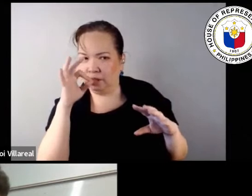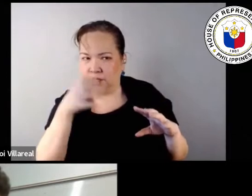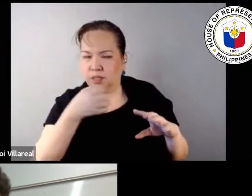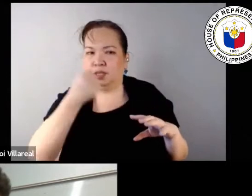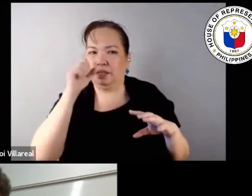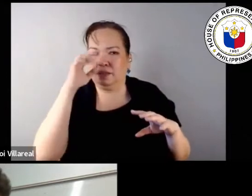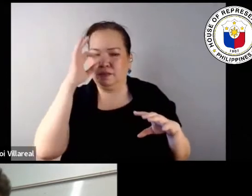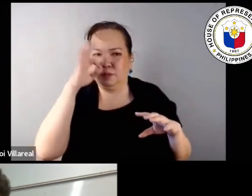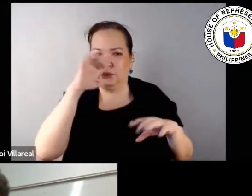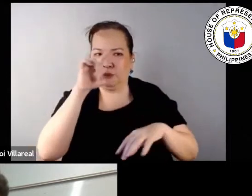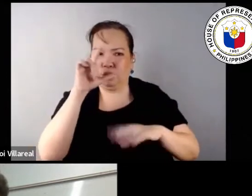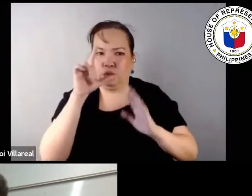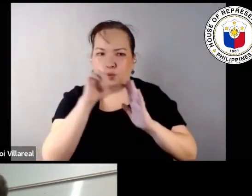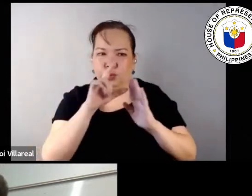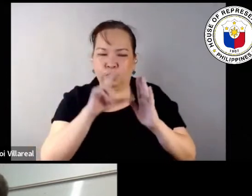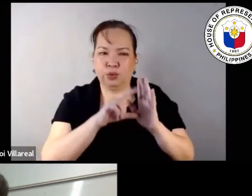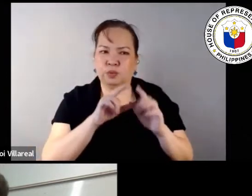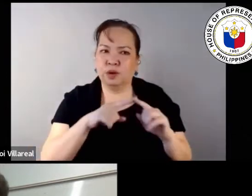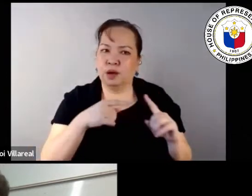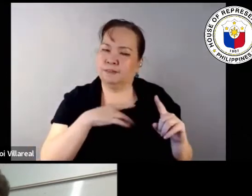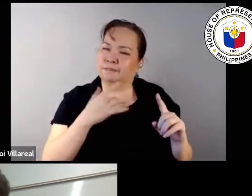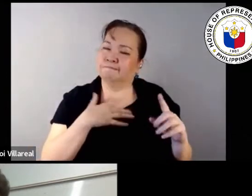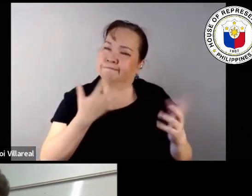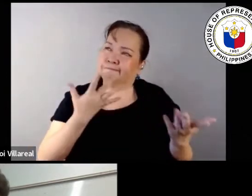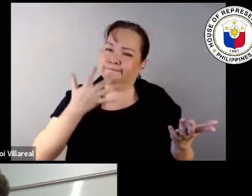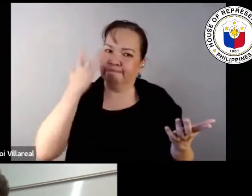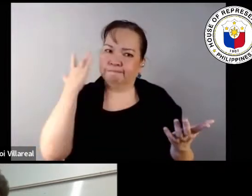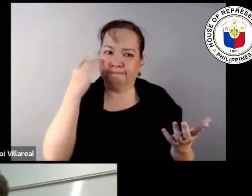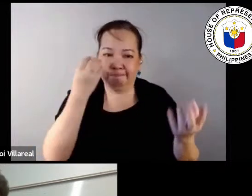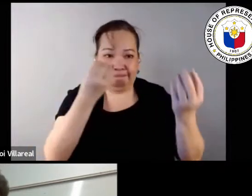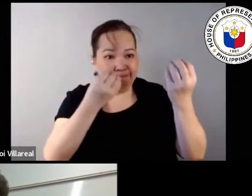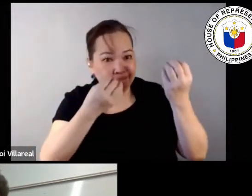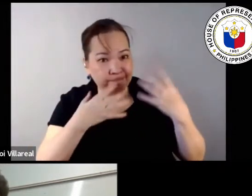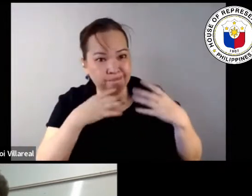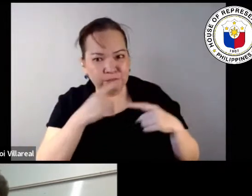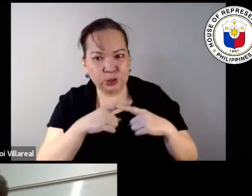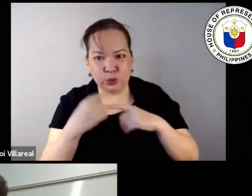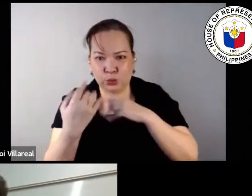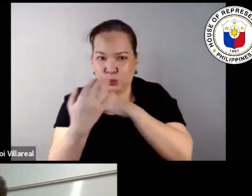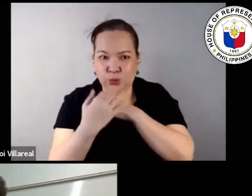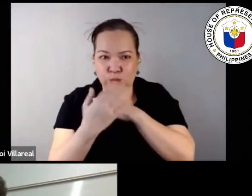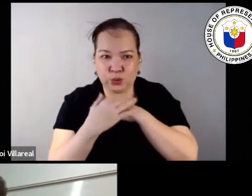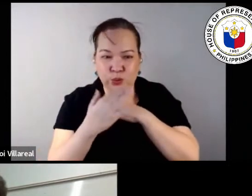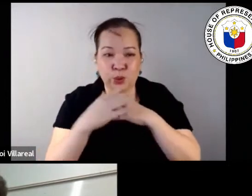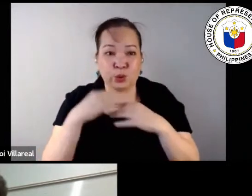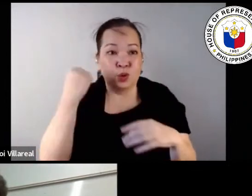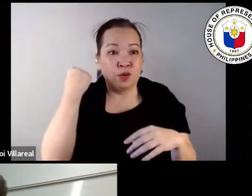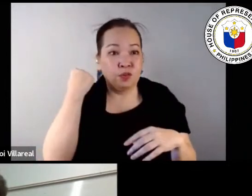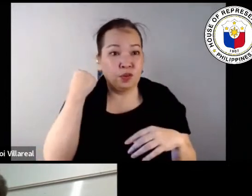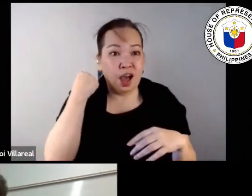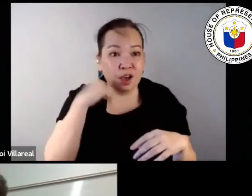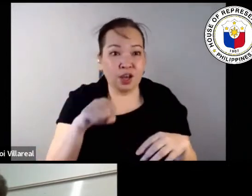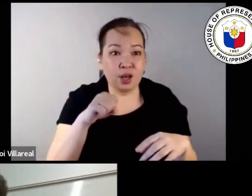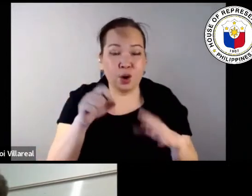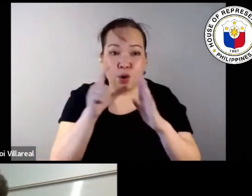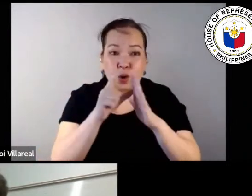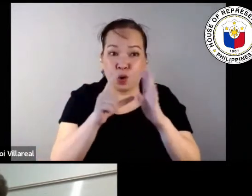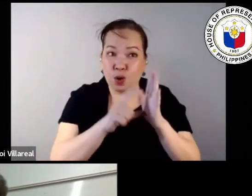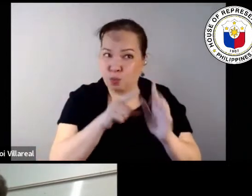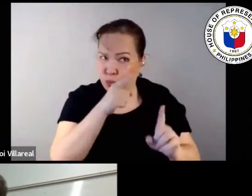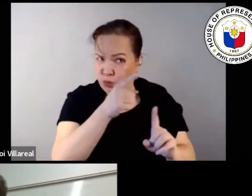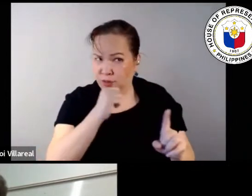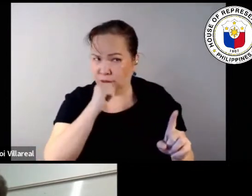I take exception to that, because you're telling us, you are warning us that we will violate laws when you're not